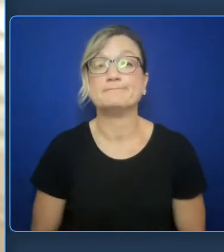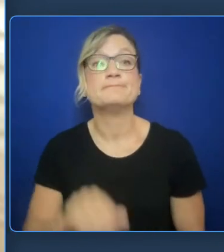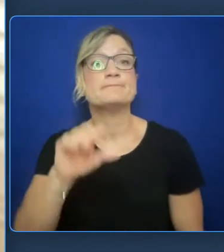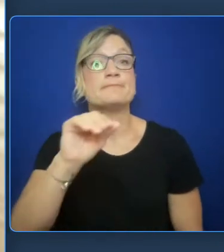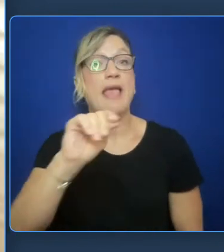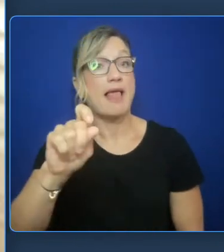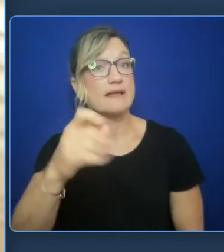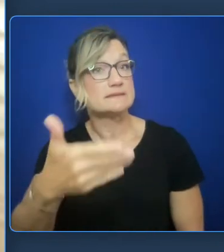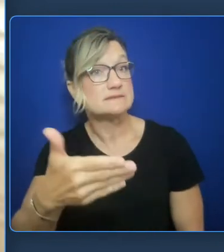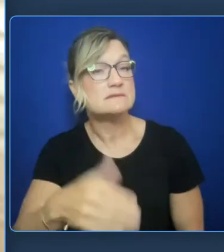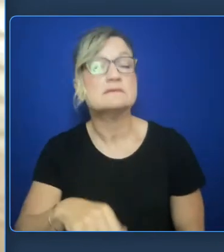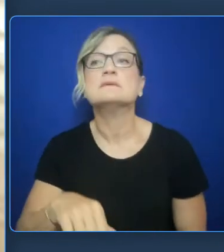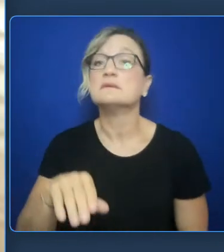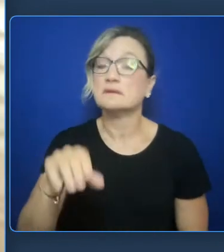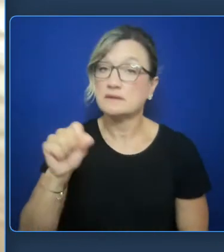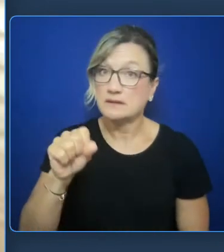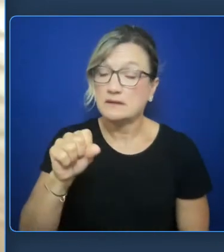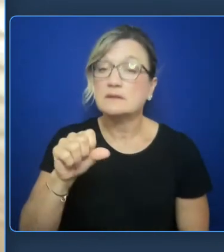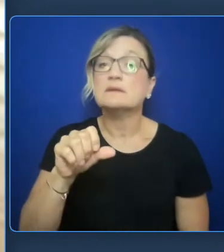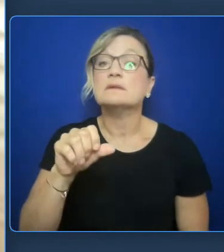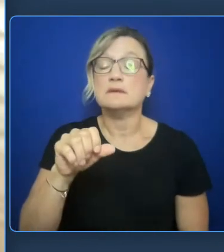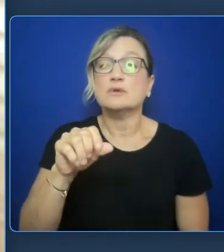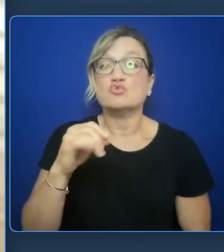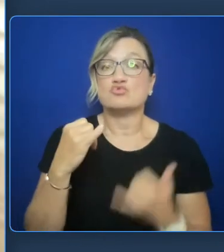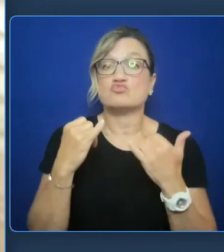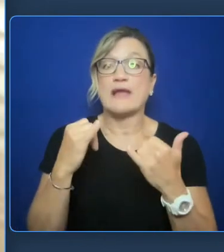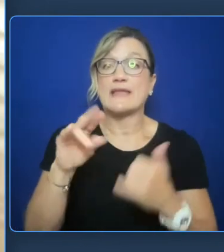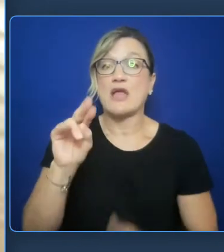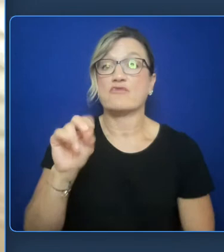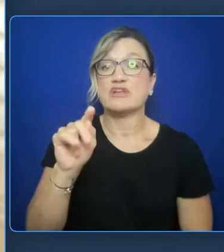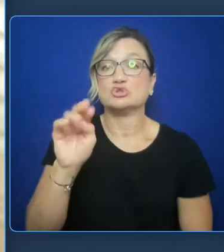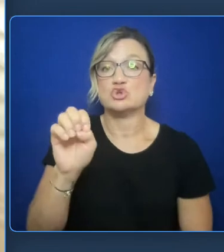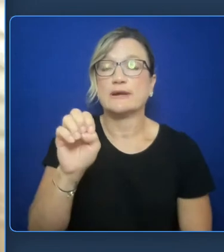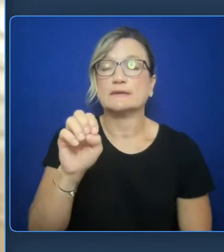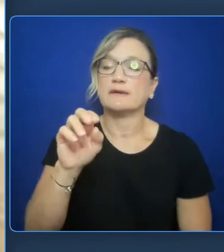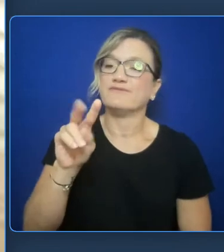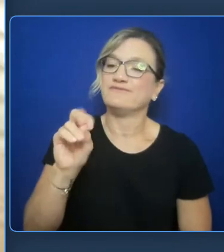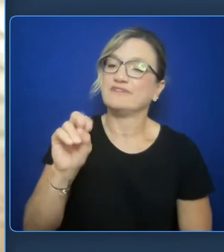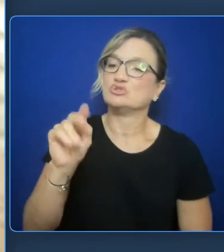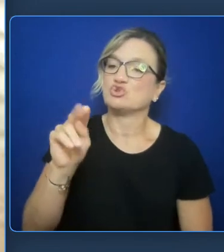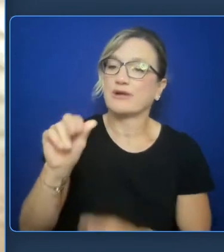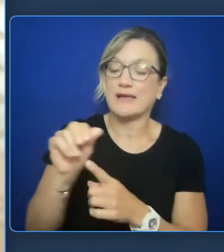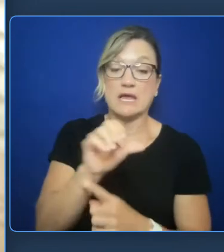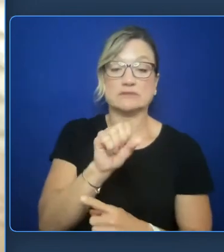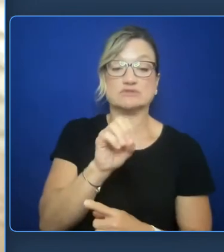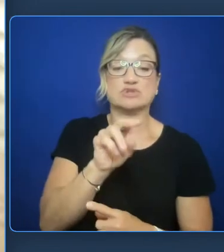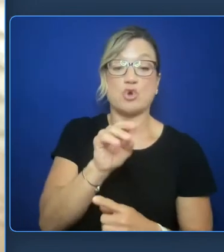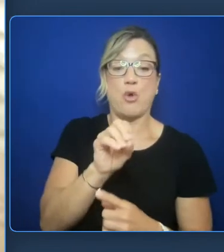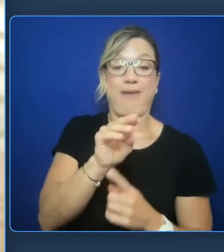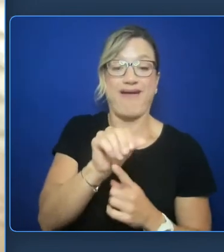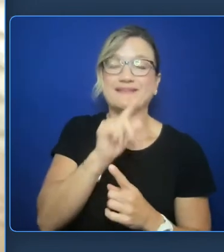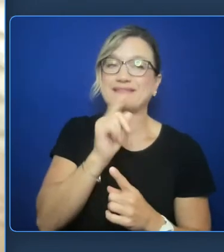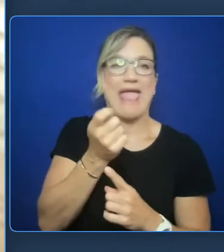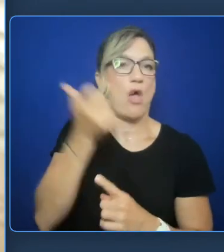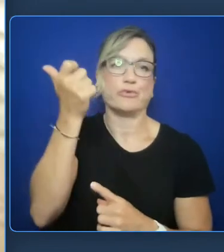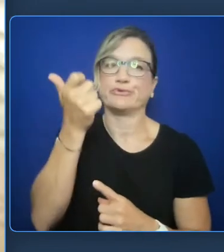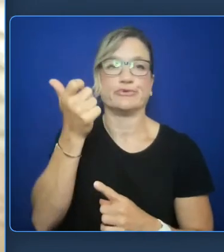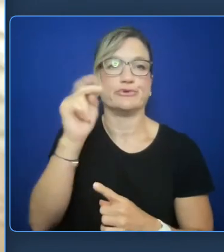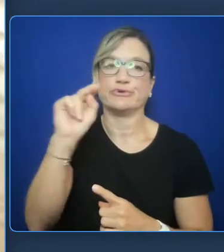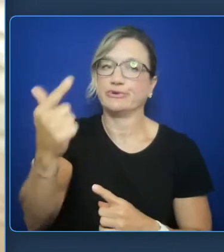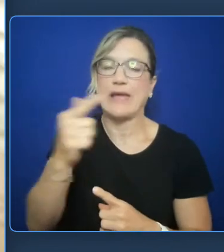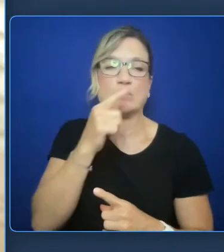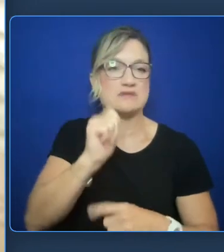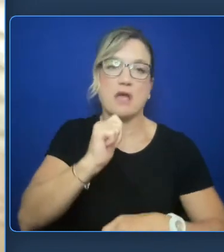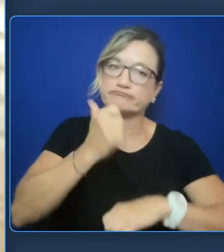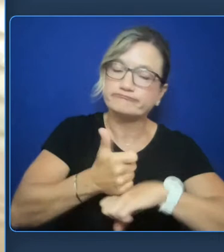Alex? Yeah, I think that right now Ventura is, you know, Sonoma's out. I wouldn't install it on anything that I was going